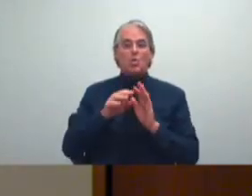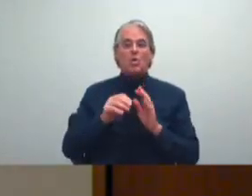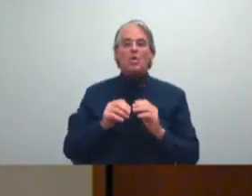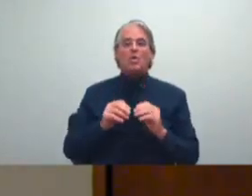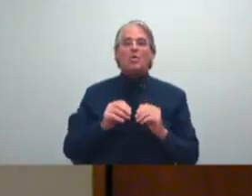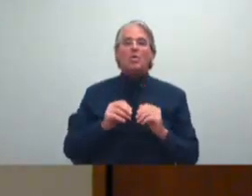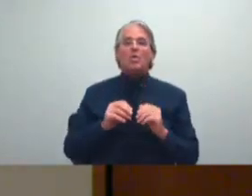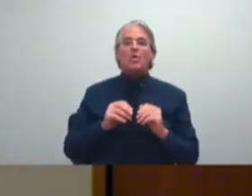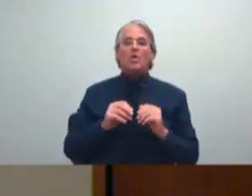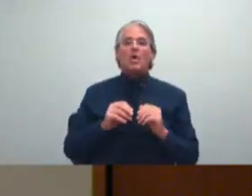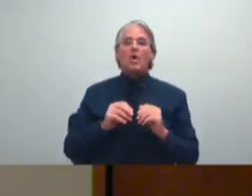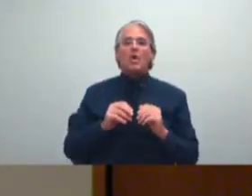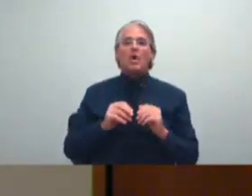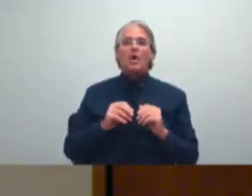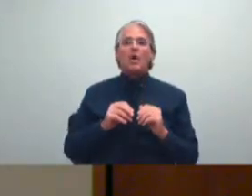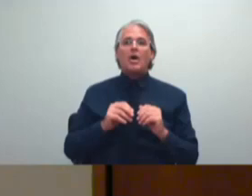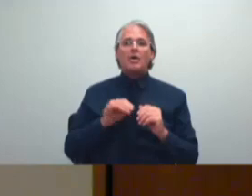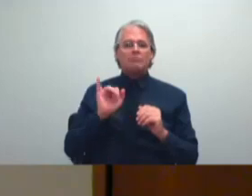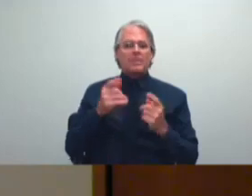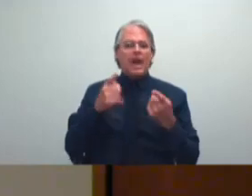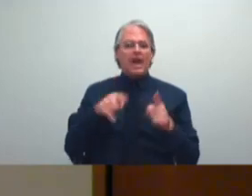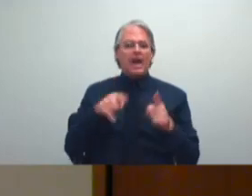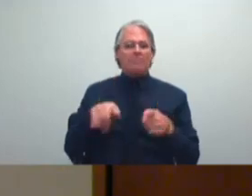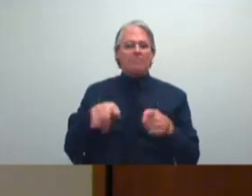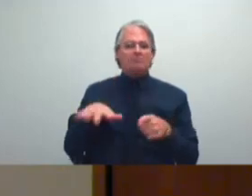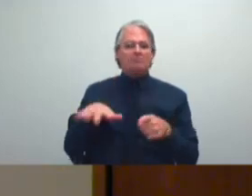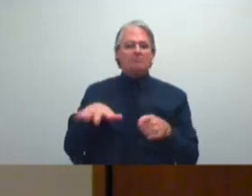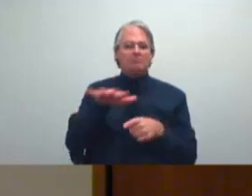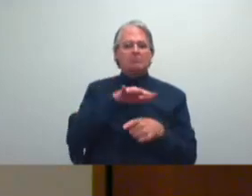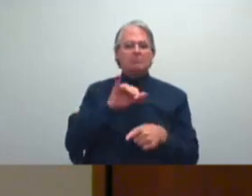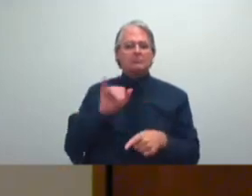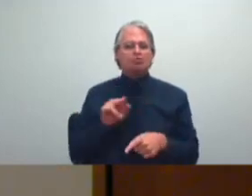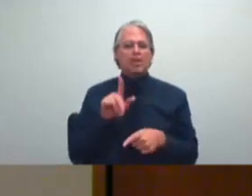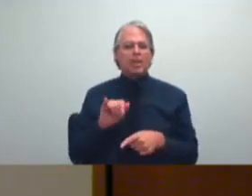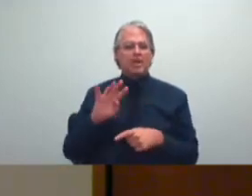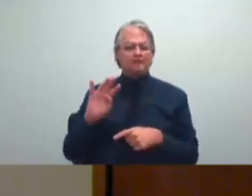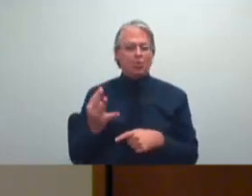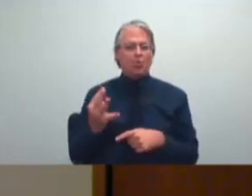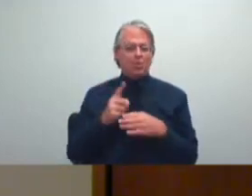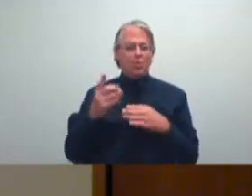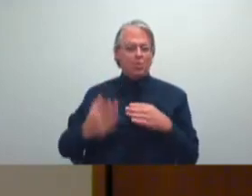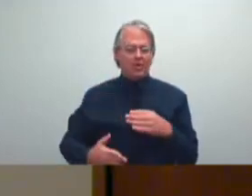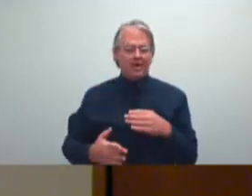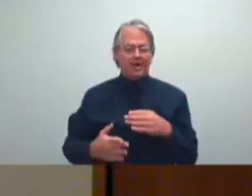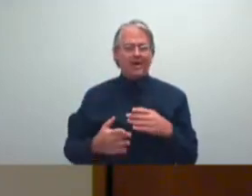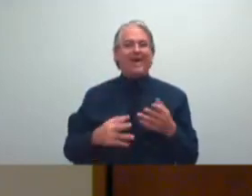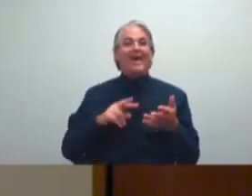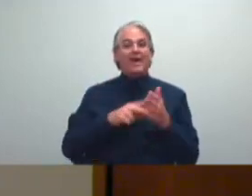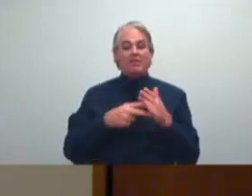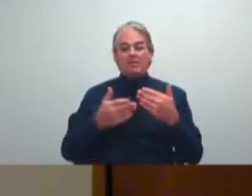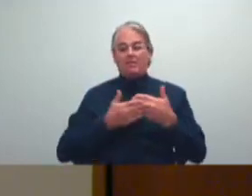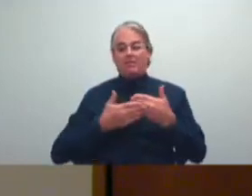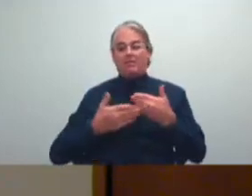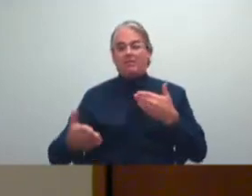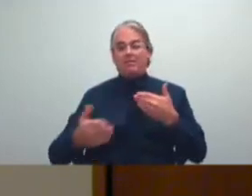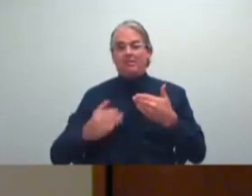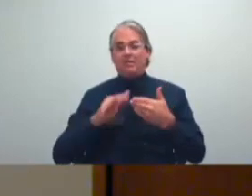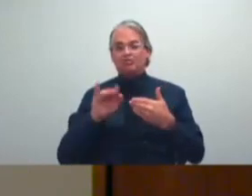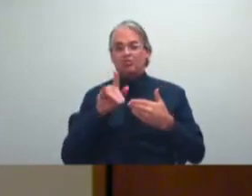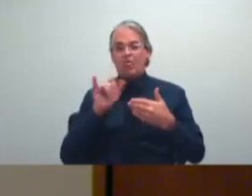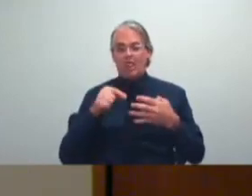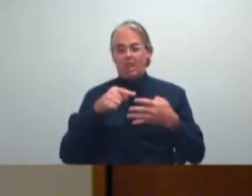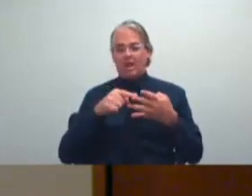right around the 4th of July weekend. And July continued to experience high case counts and numbers of